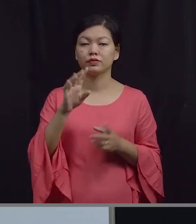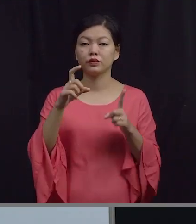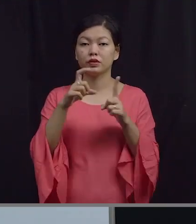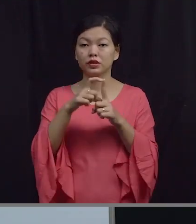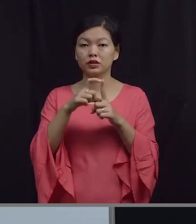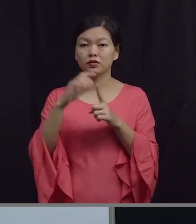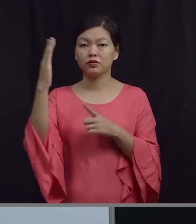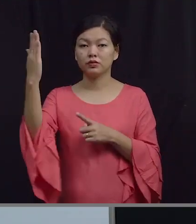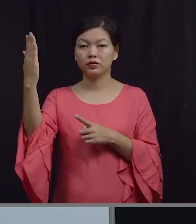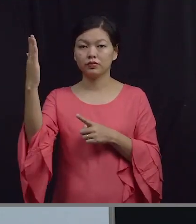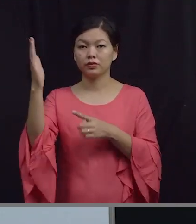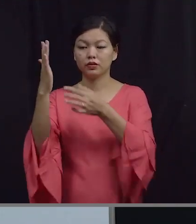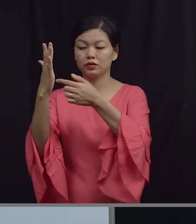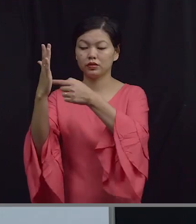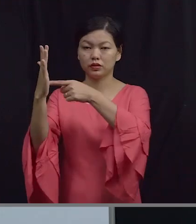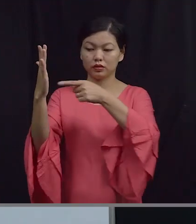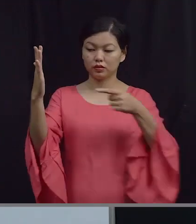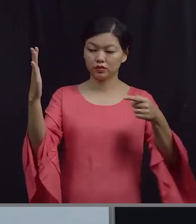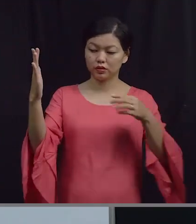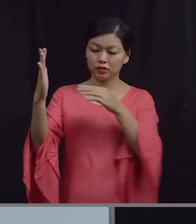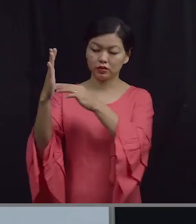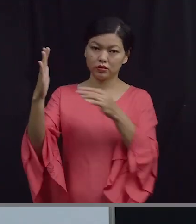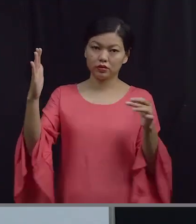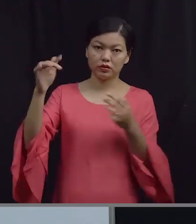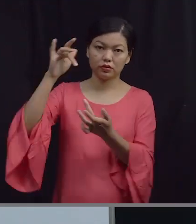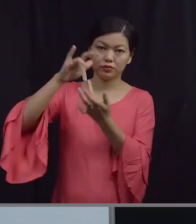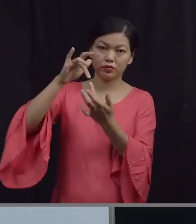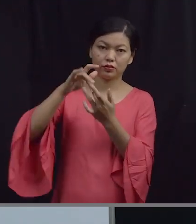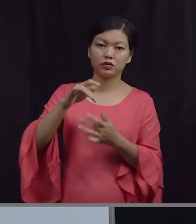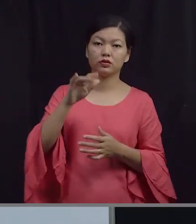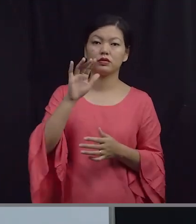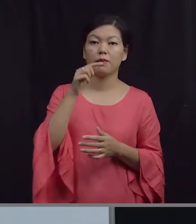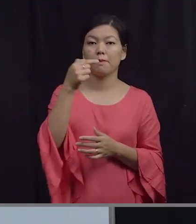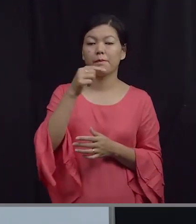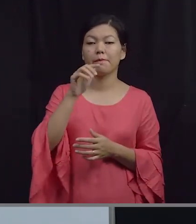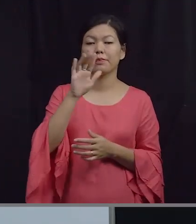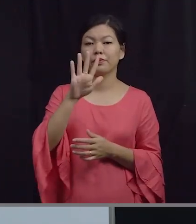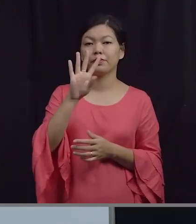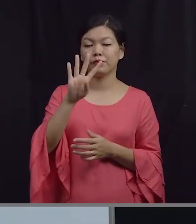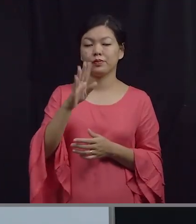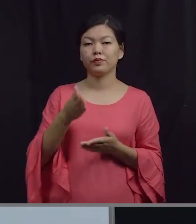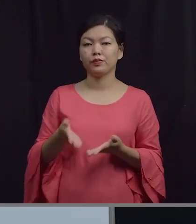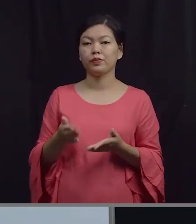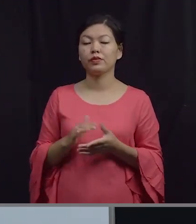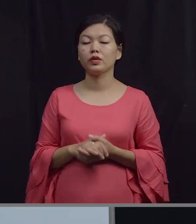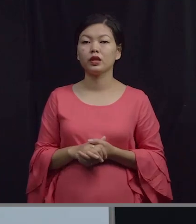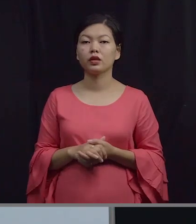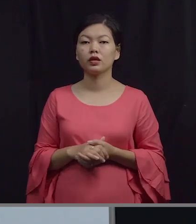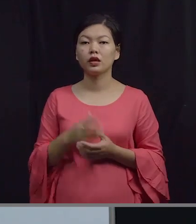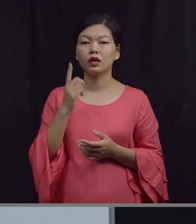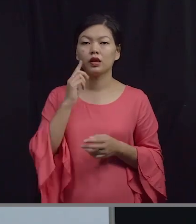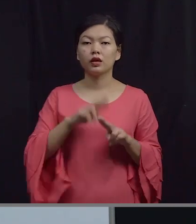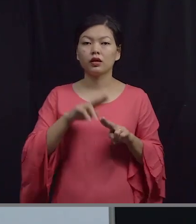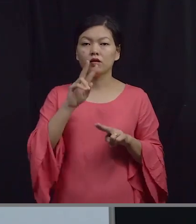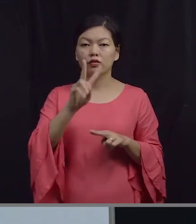centimeter from the mirror. Okay. Now dear students, if v is negative means the image is forming again on this